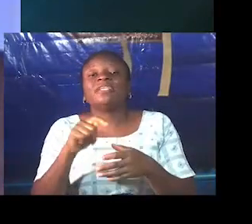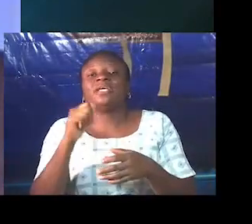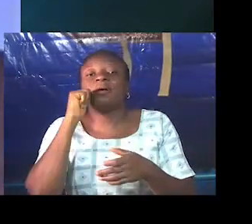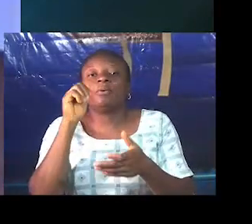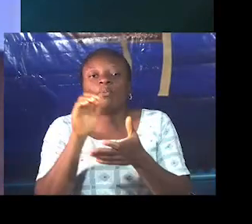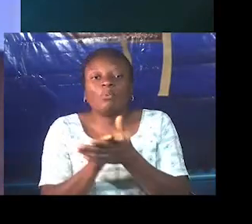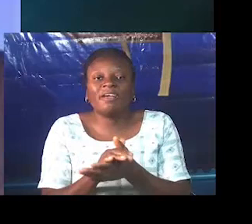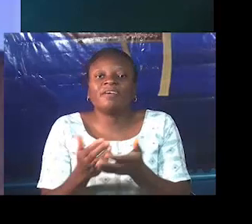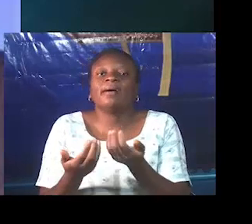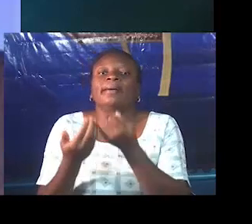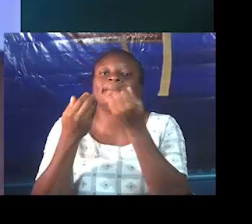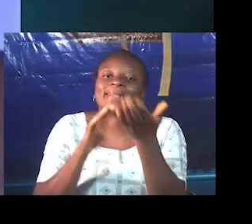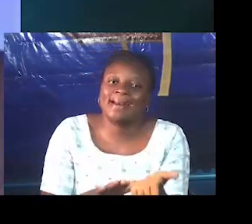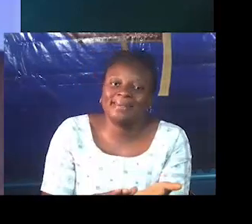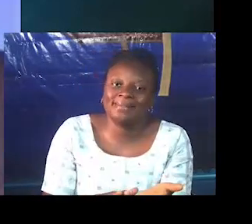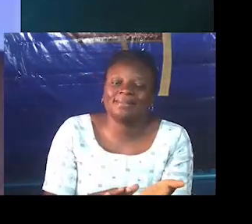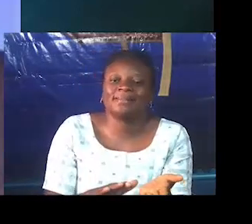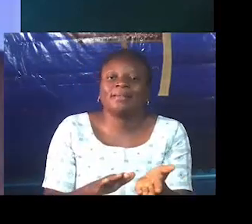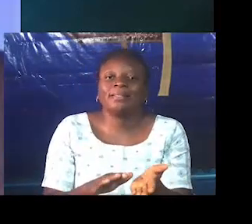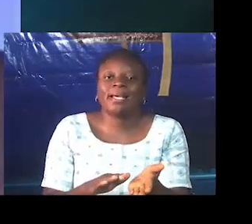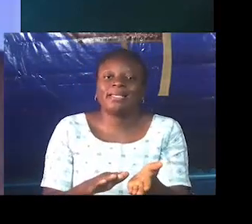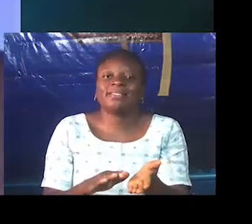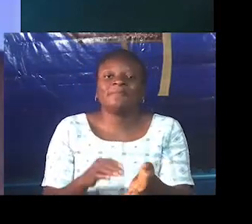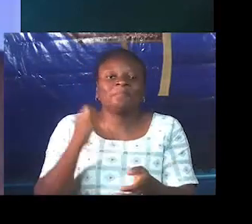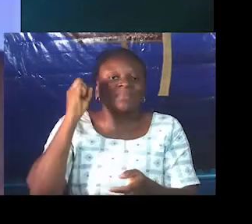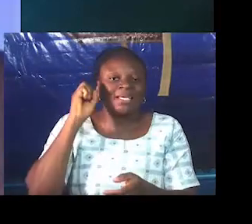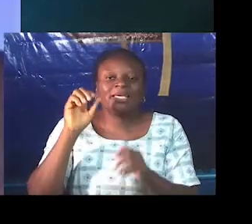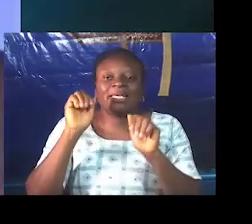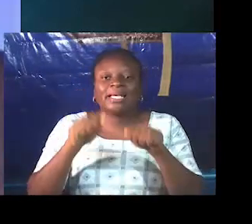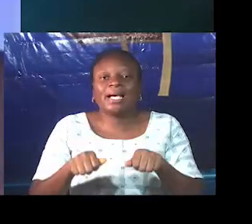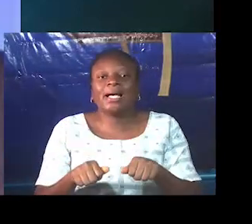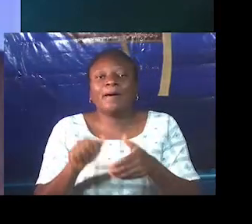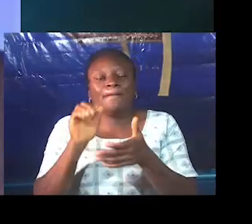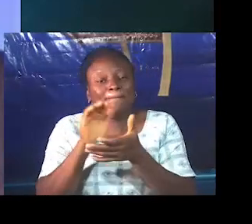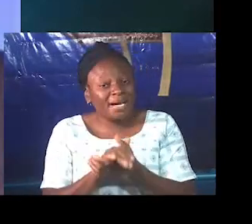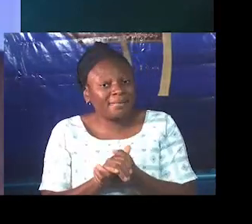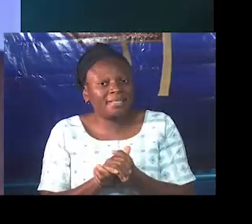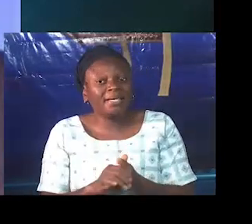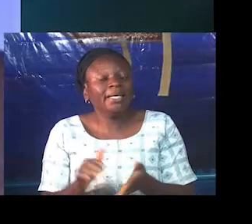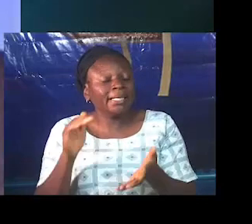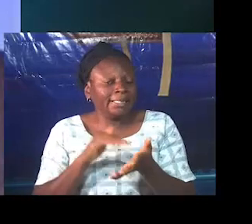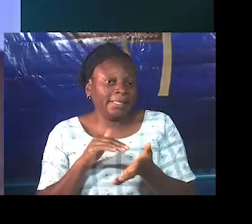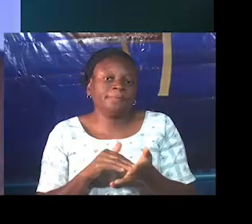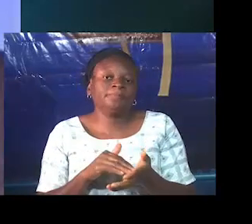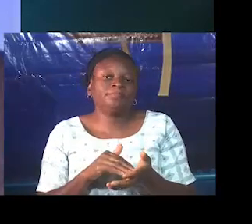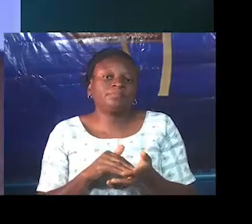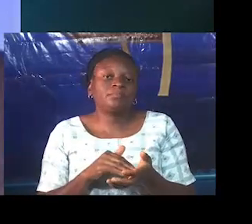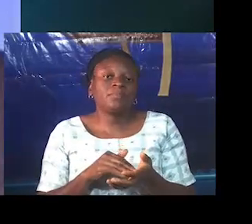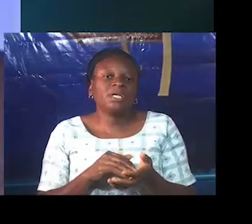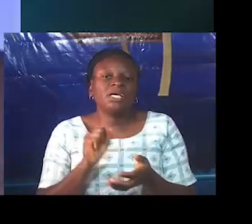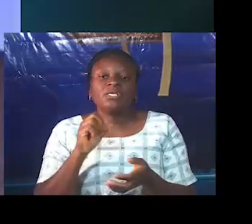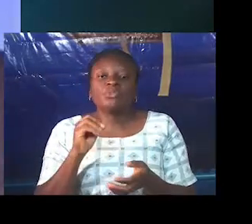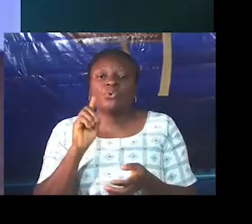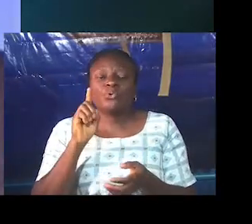death do us part. But so you can see, you can marry a widower if the Lord is leading you. You